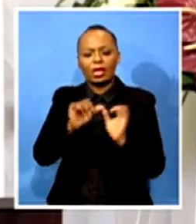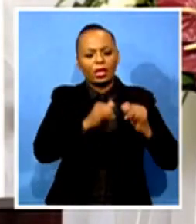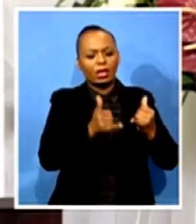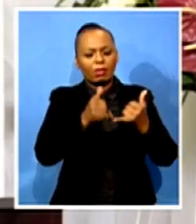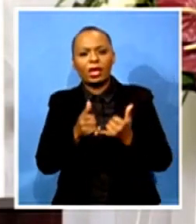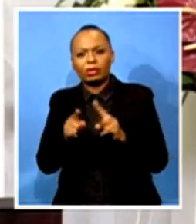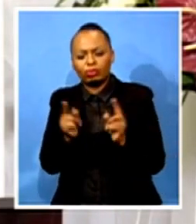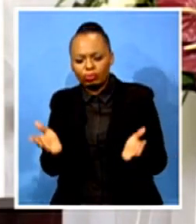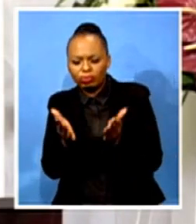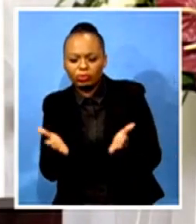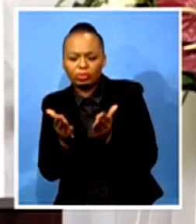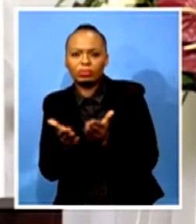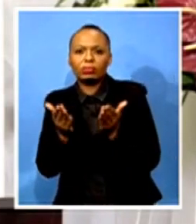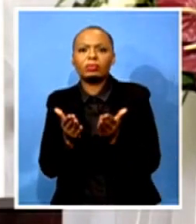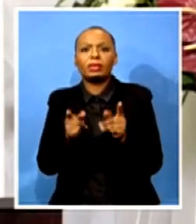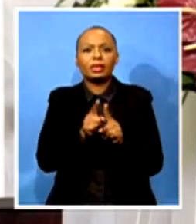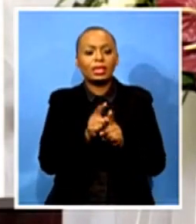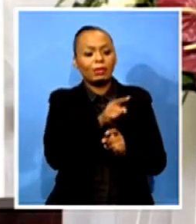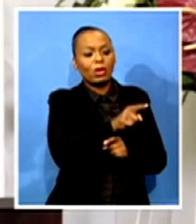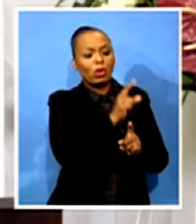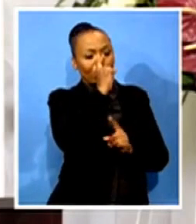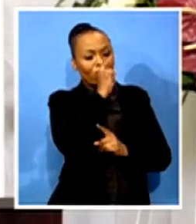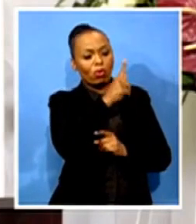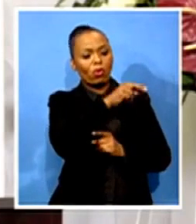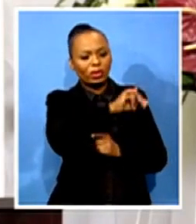was strong governance.